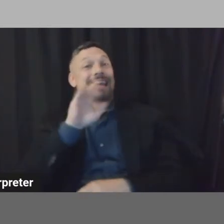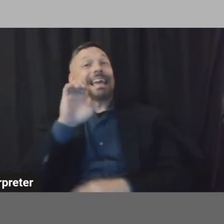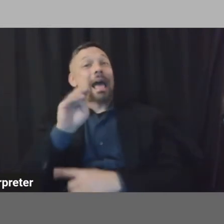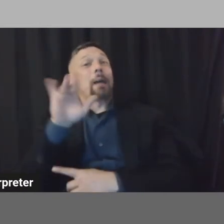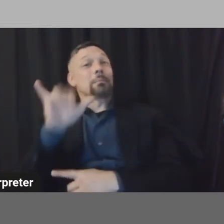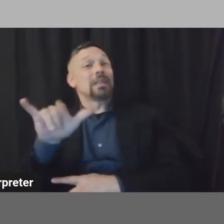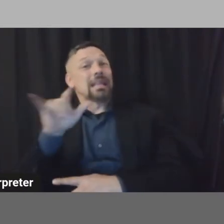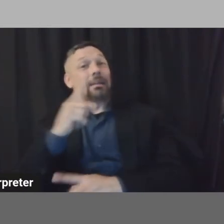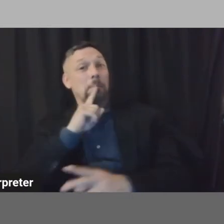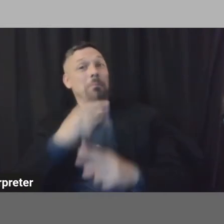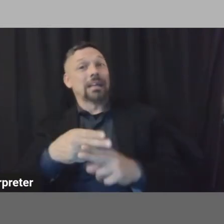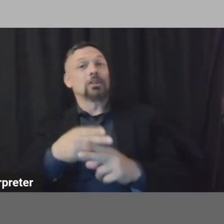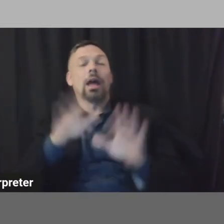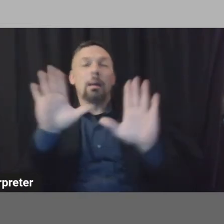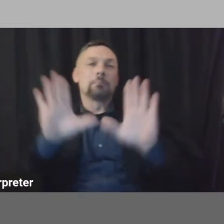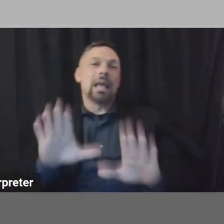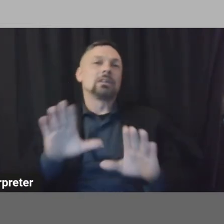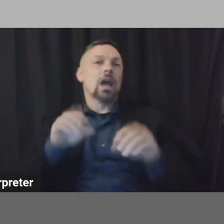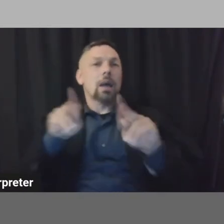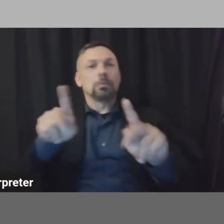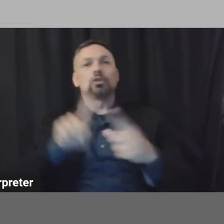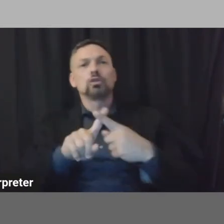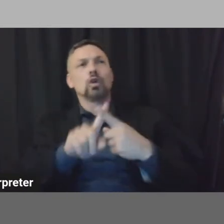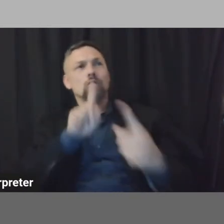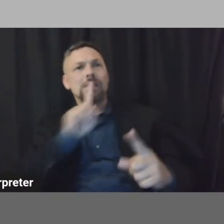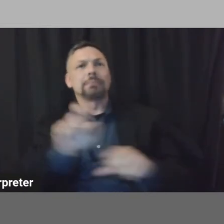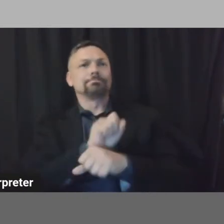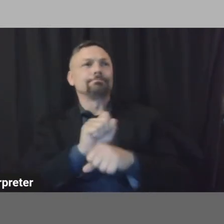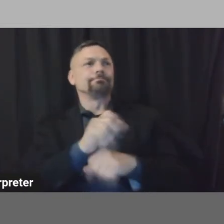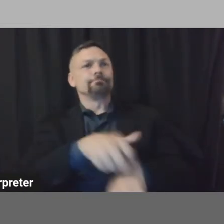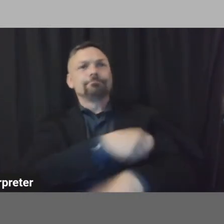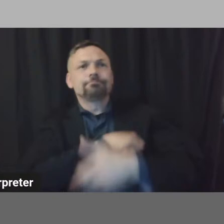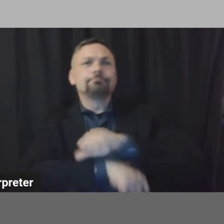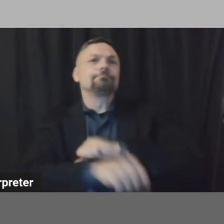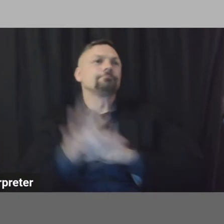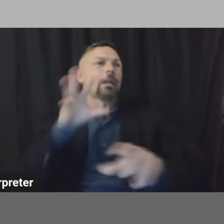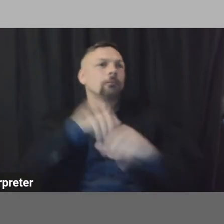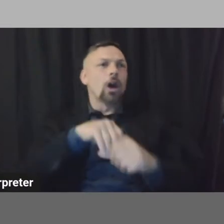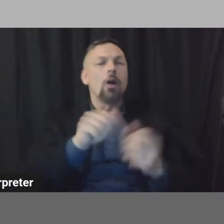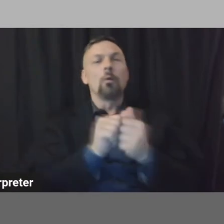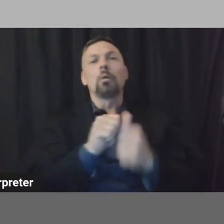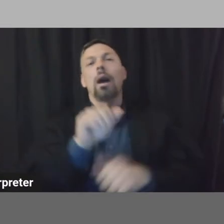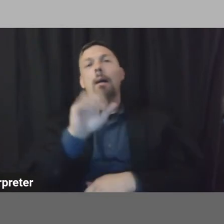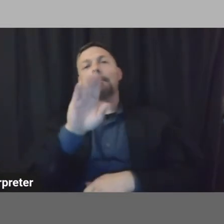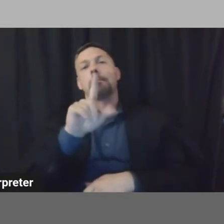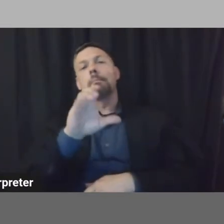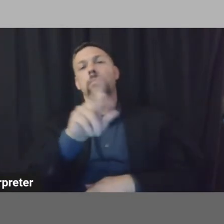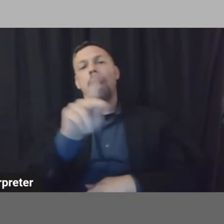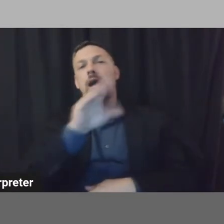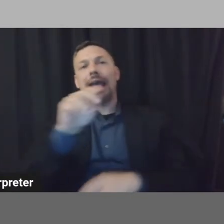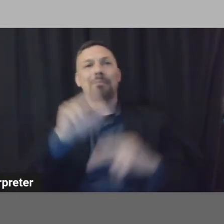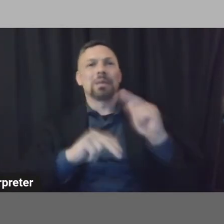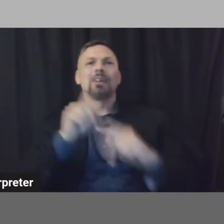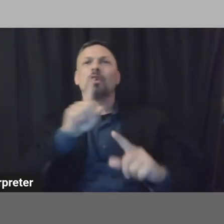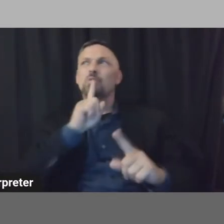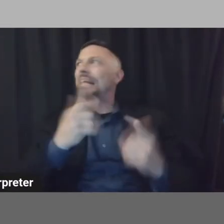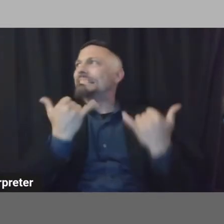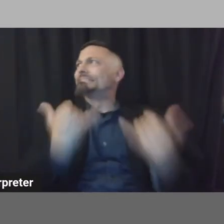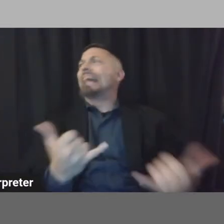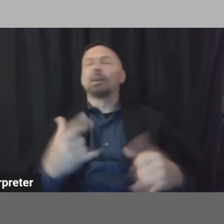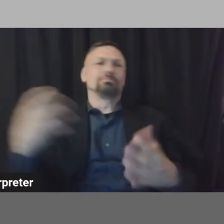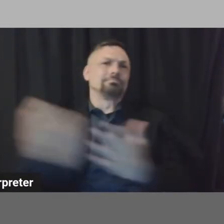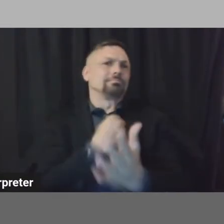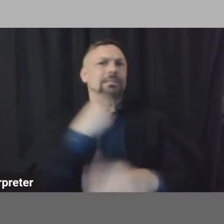amazing opportunities for you to plug into the practical work of Block and Build this year. And this is really an all hands on deck moment.